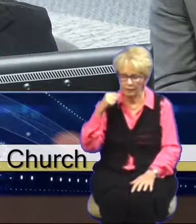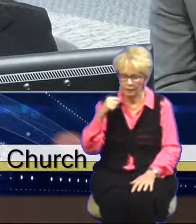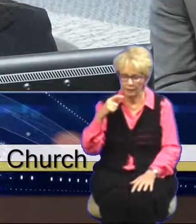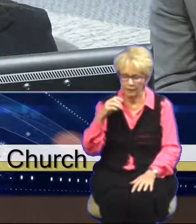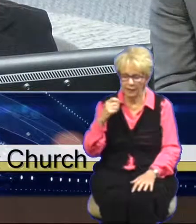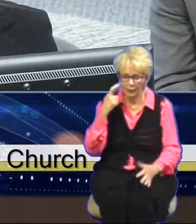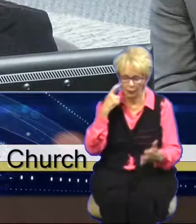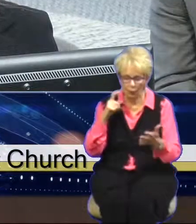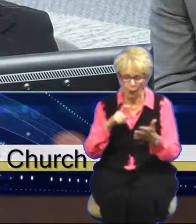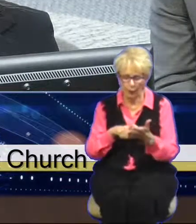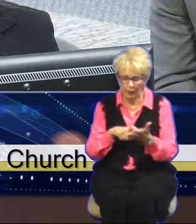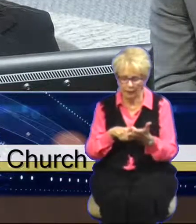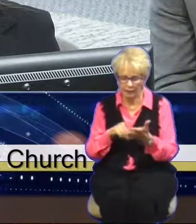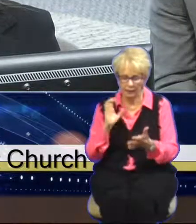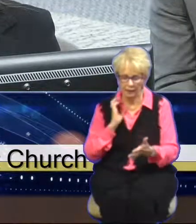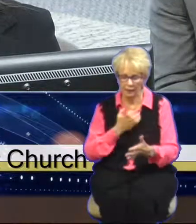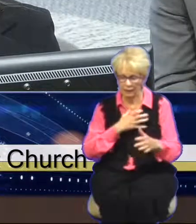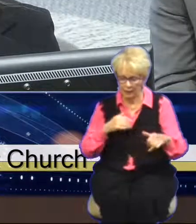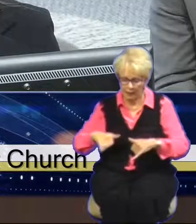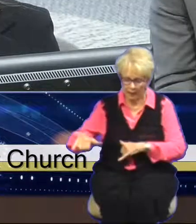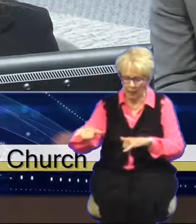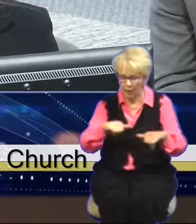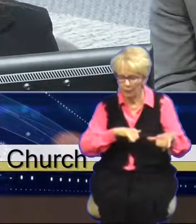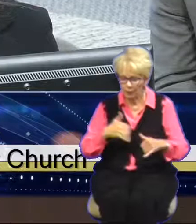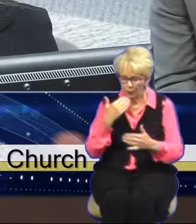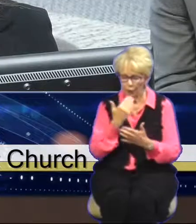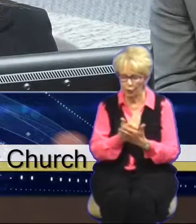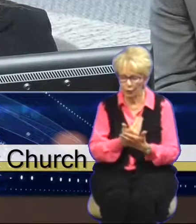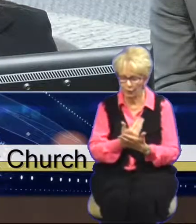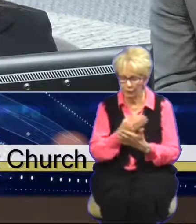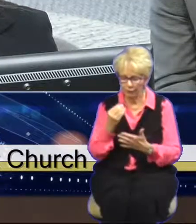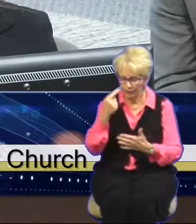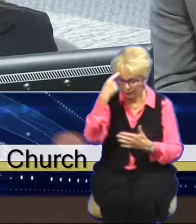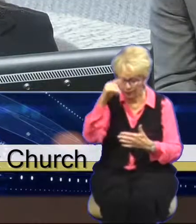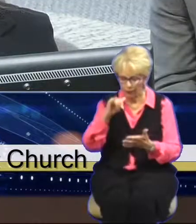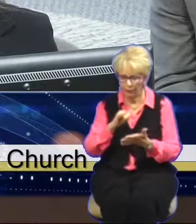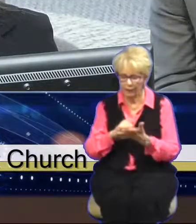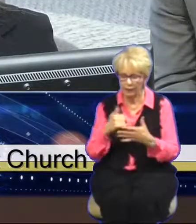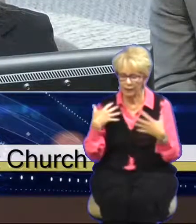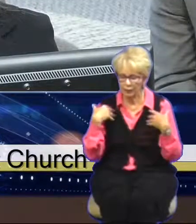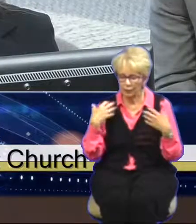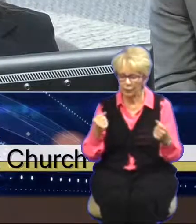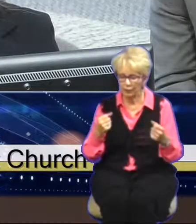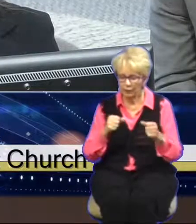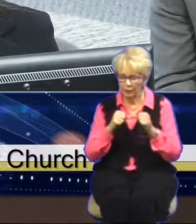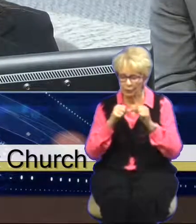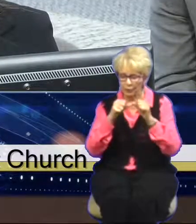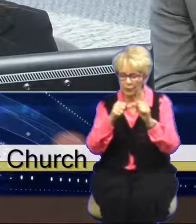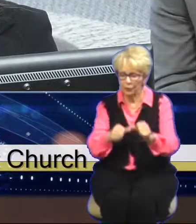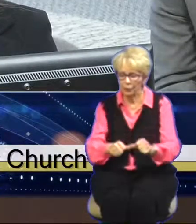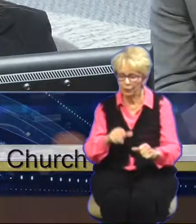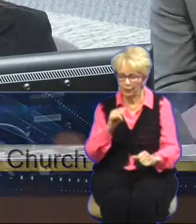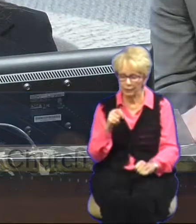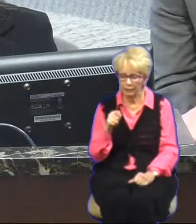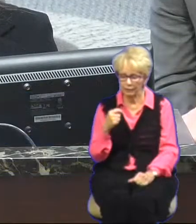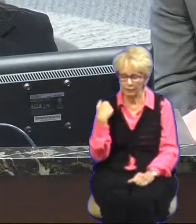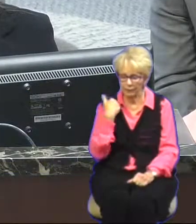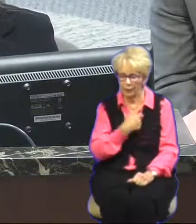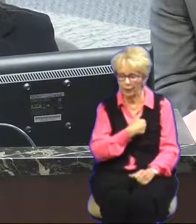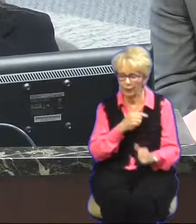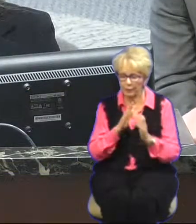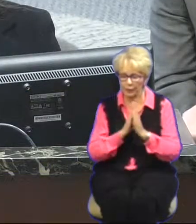to recognize our common good, and for the strength to pursue it, we